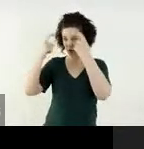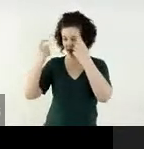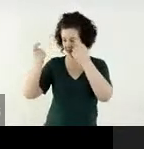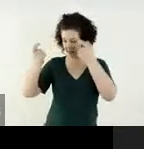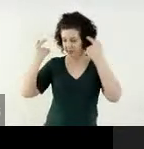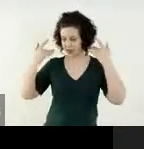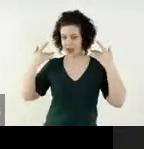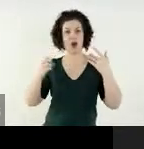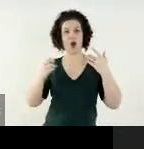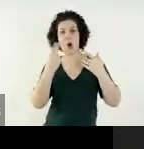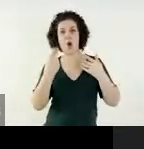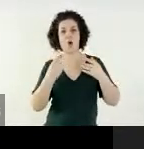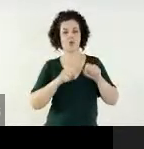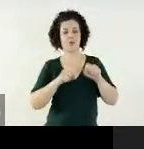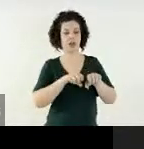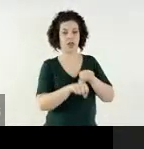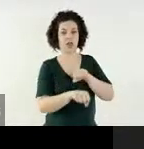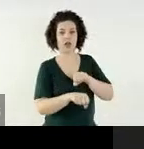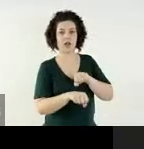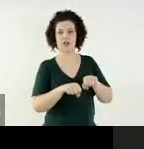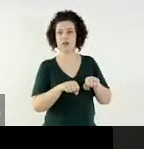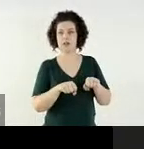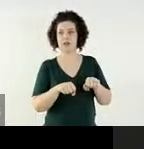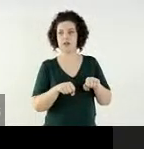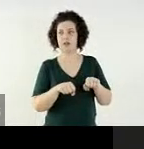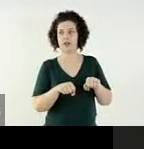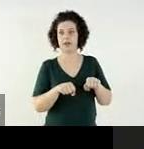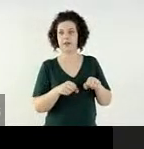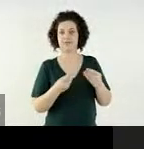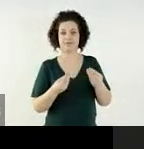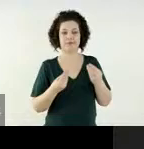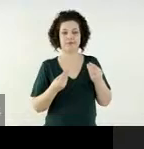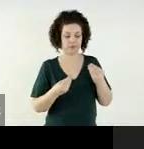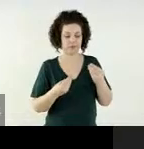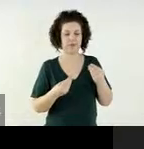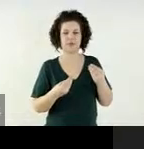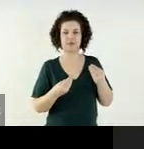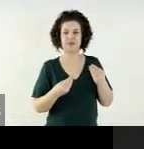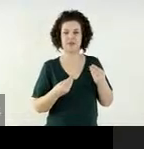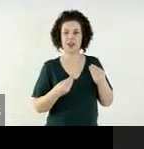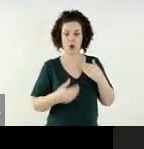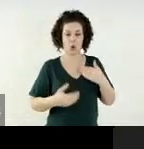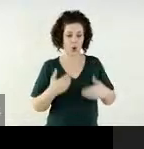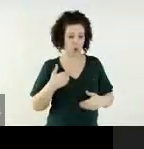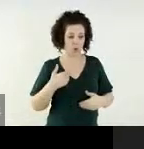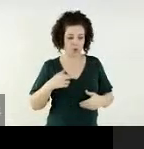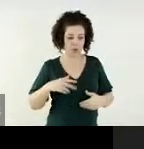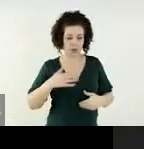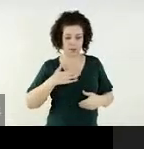is, occupying a body that is neither a weapon nor a target?